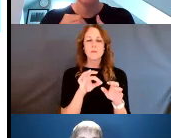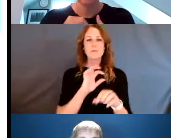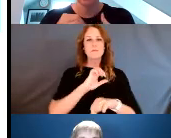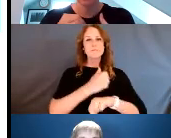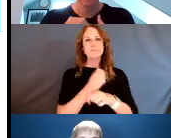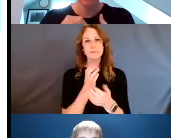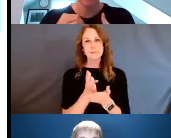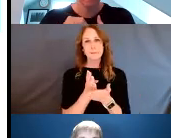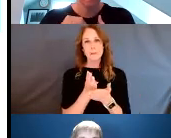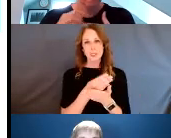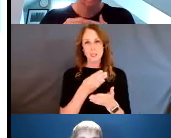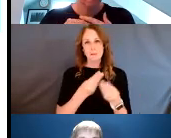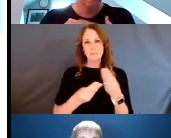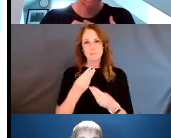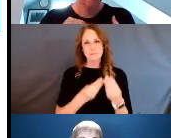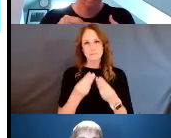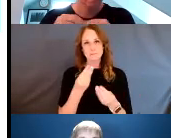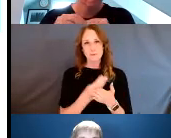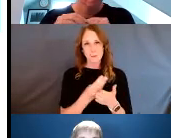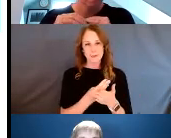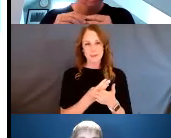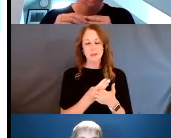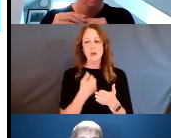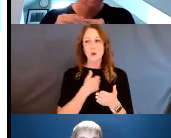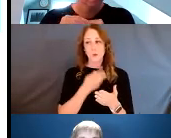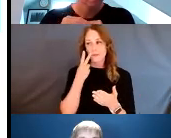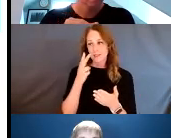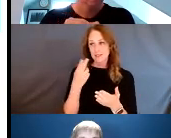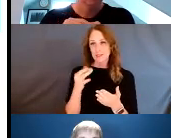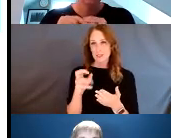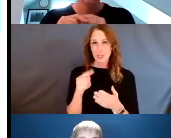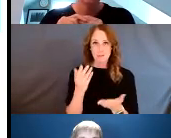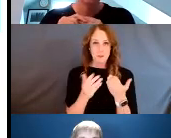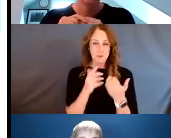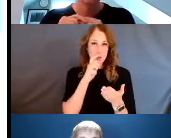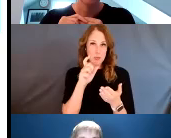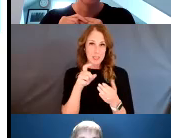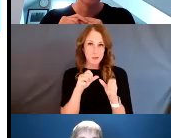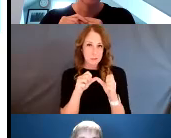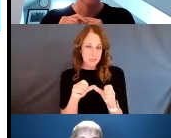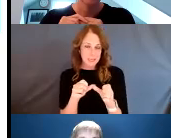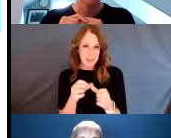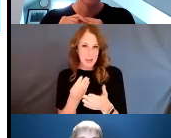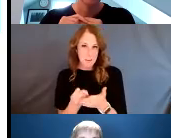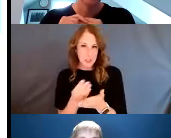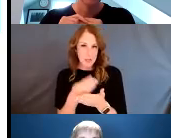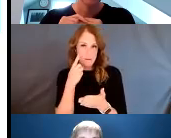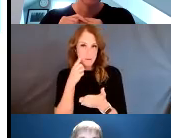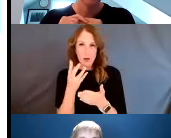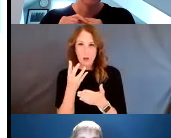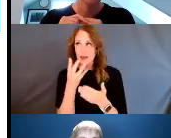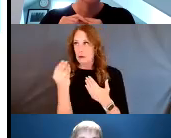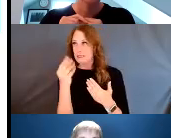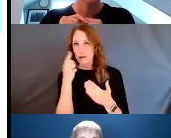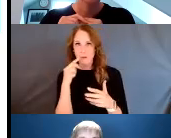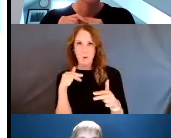budget. And as we've seen in the chat, you may not need to maintain a budget for maybe going outside for a walk.